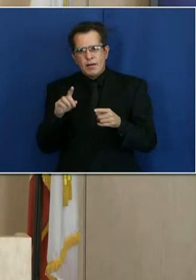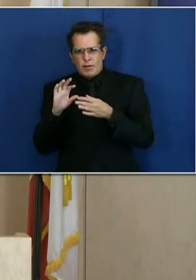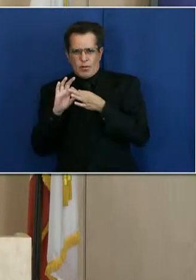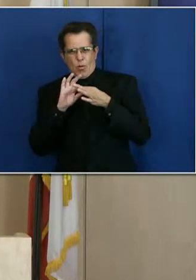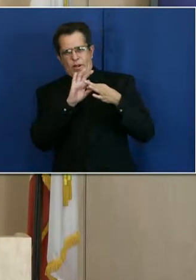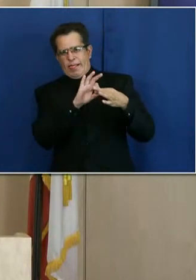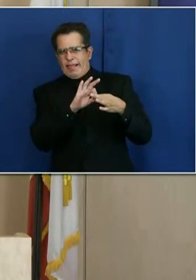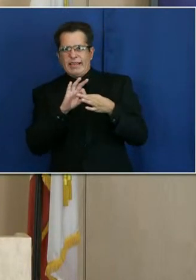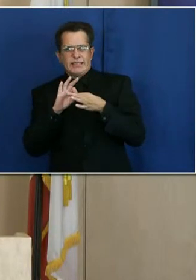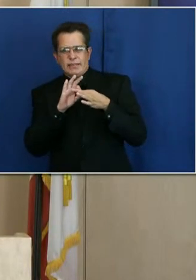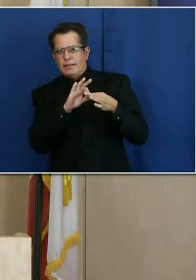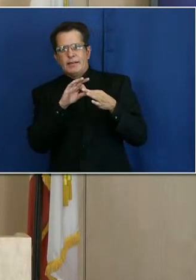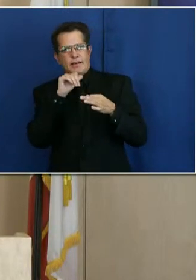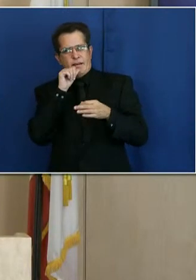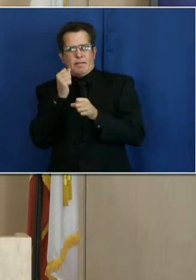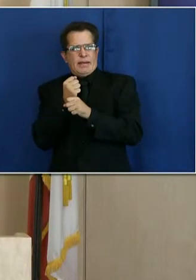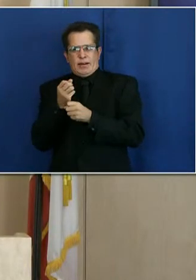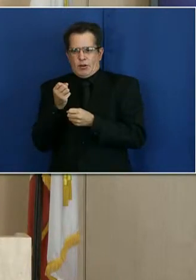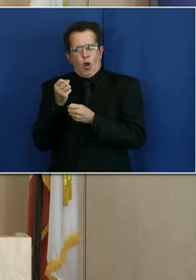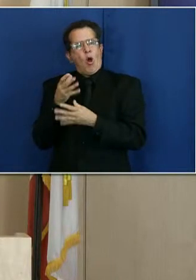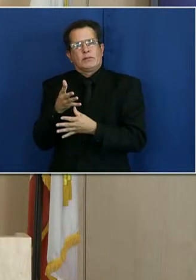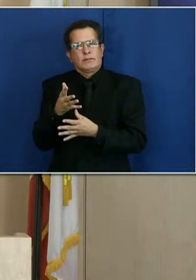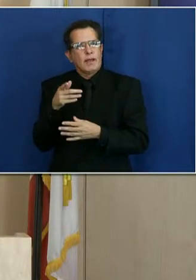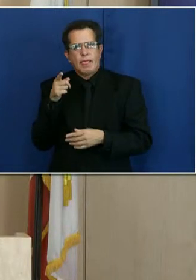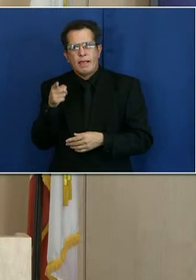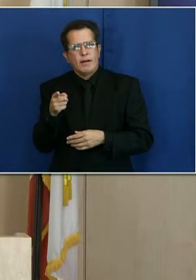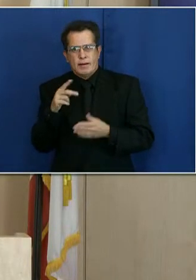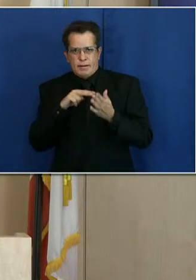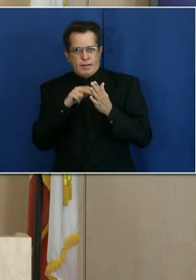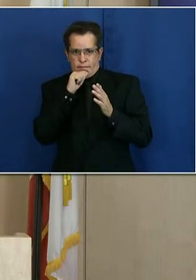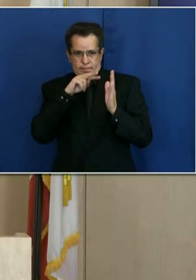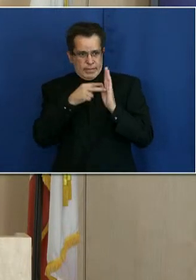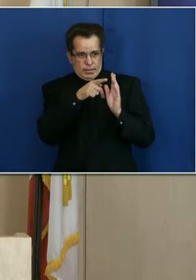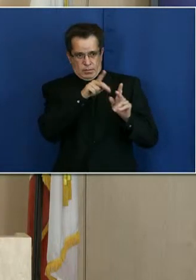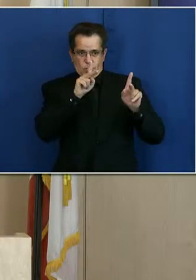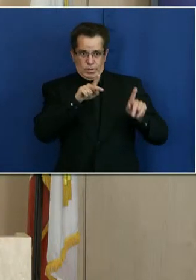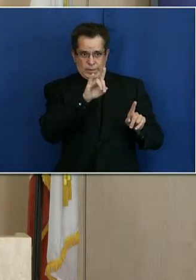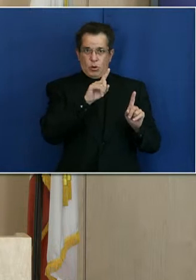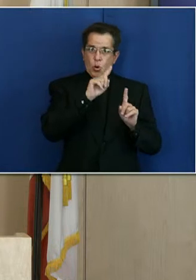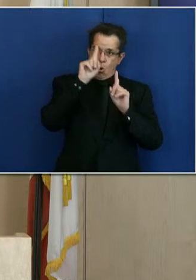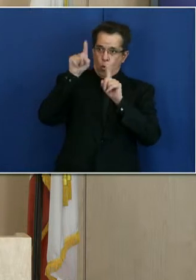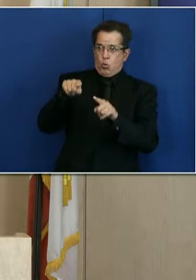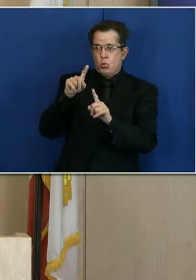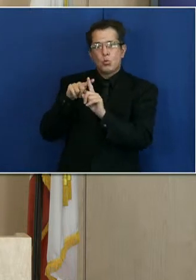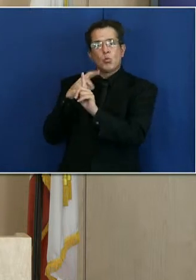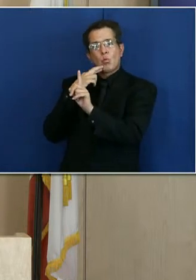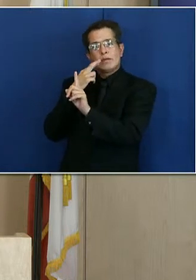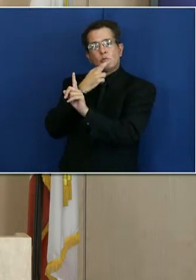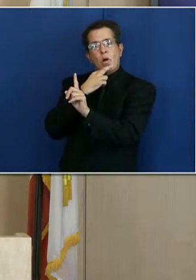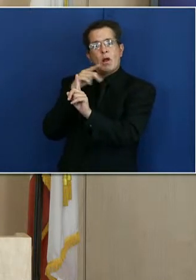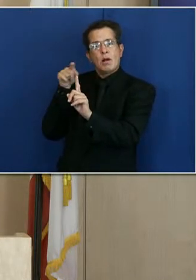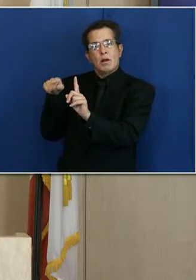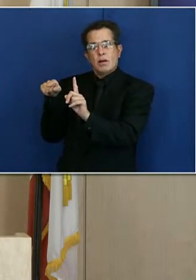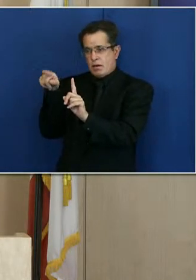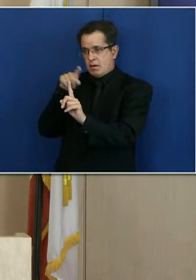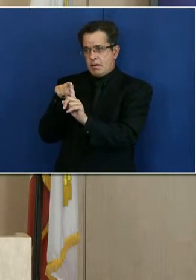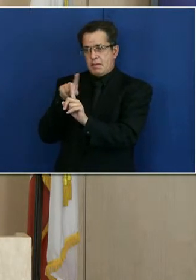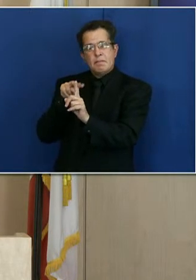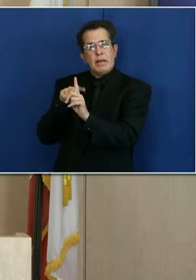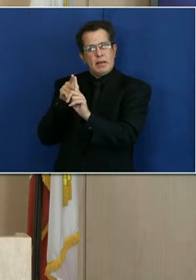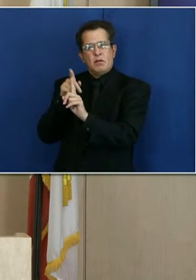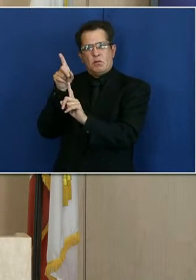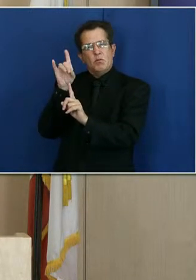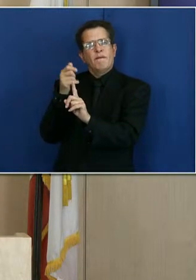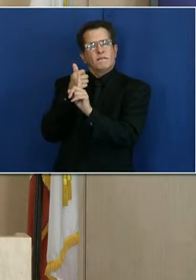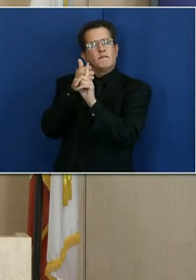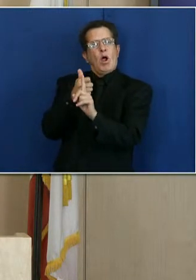That is, the measurement of people who are going out to dinner at restaurants might mean that they're doing other things that aren't being